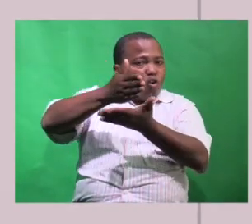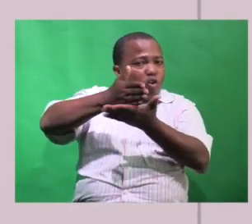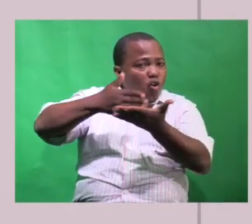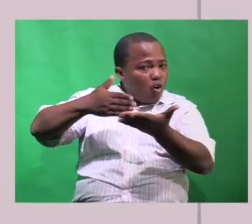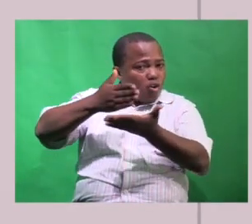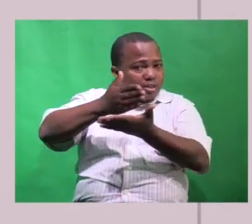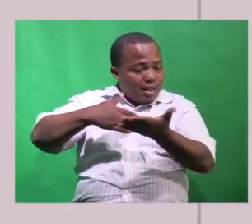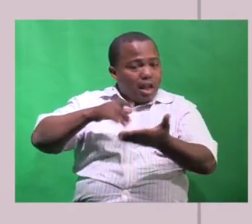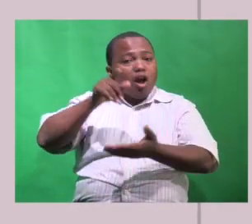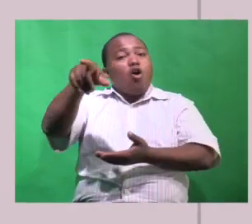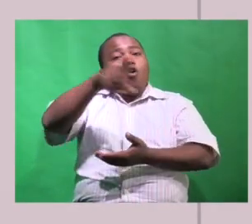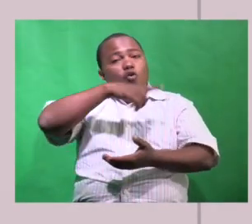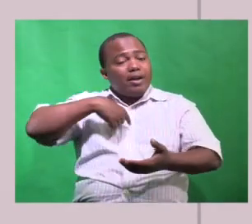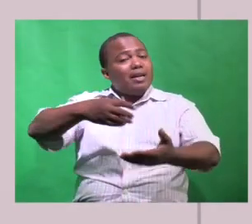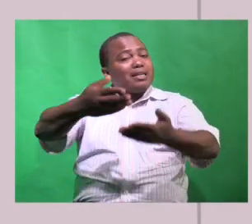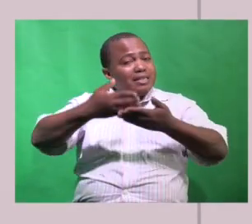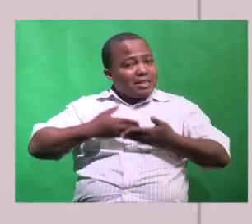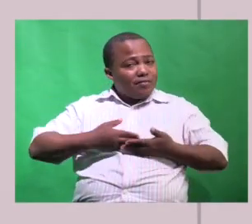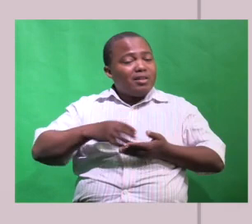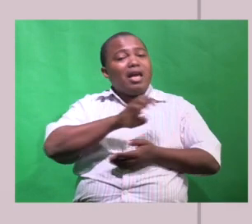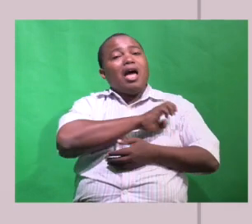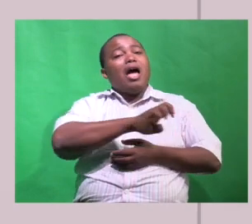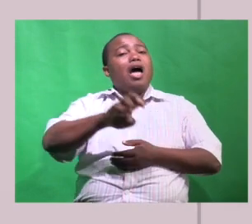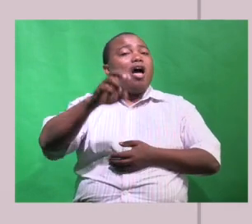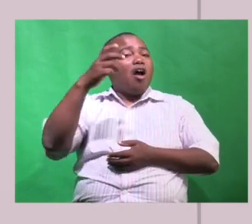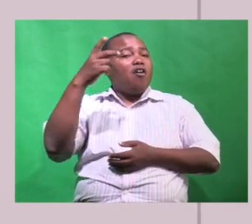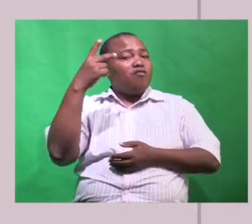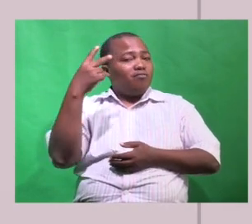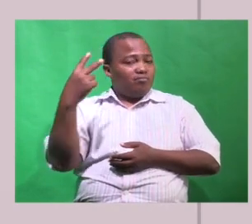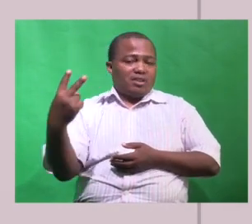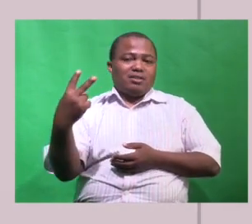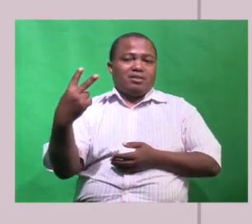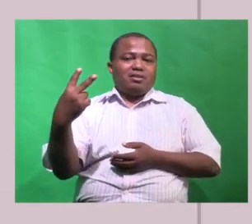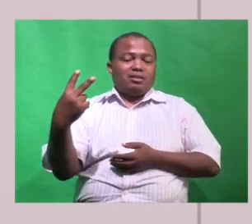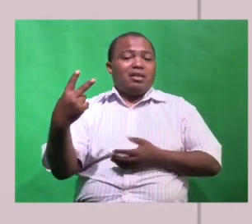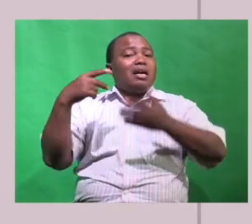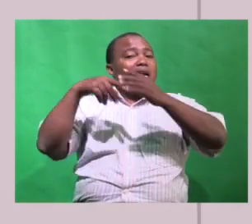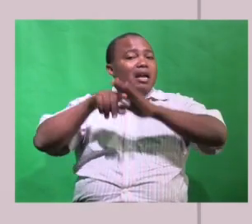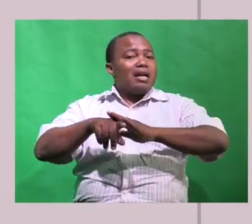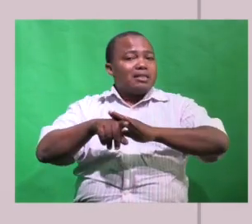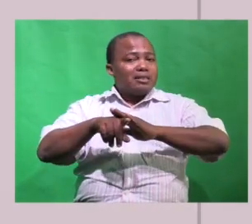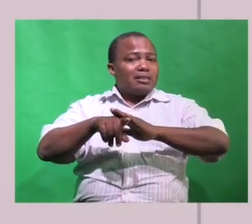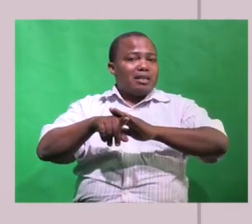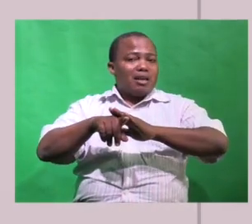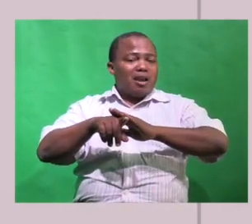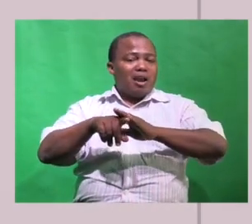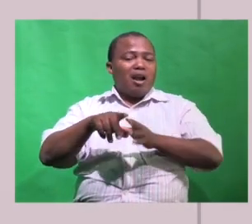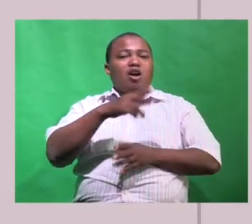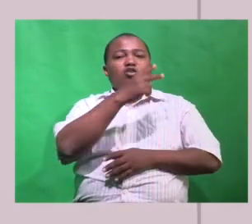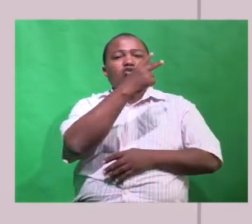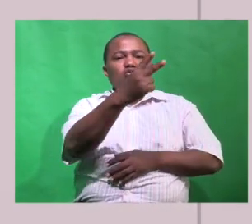we'll receive the 20,000 on 28th February